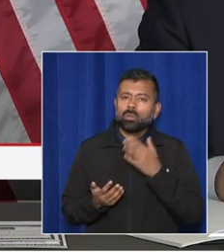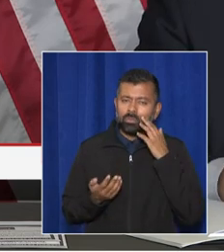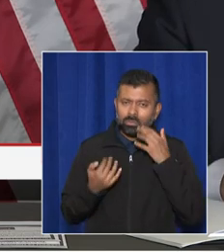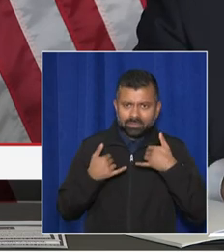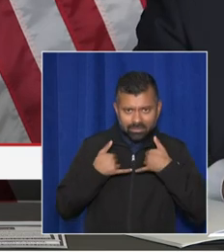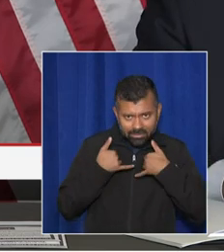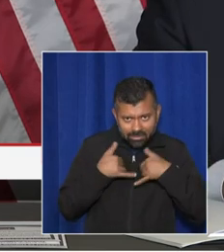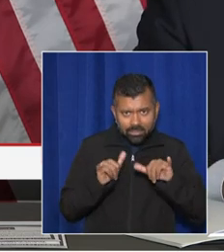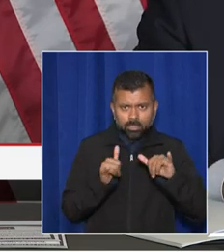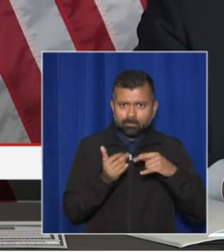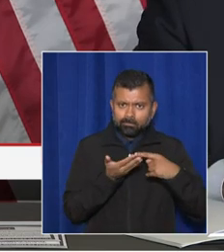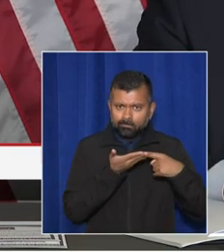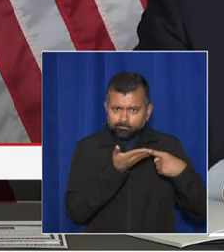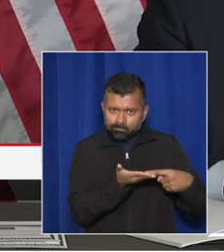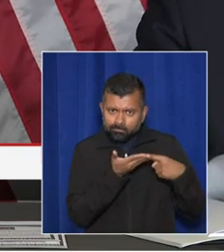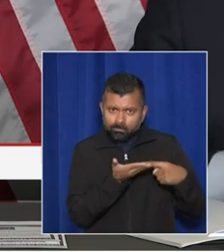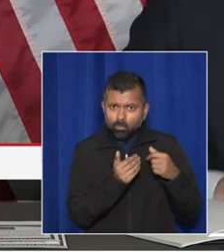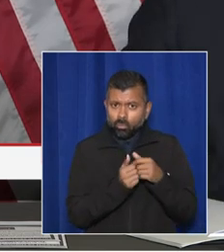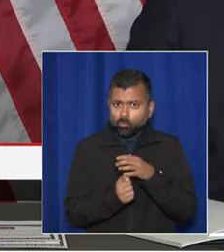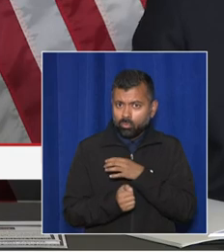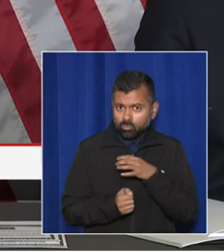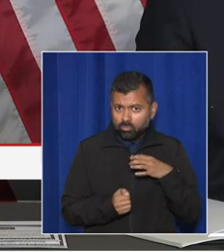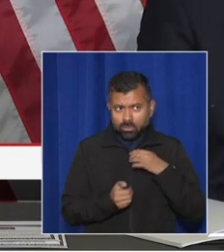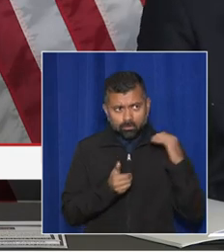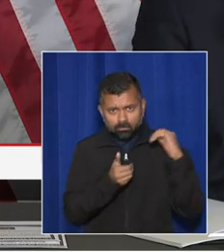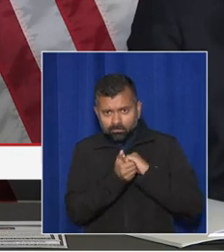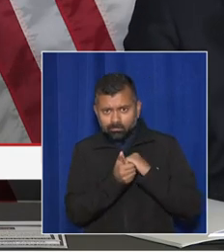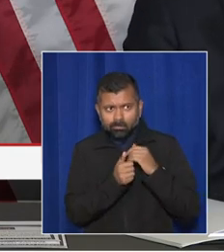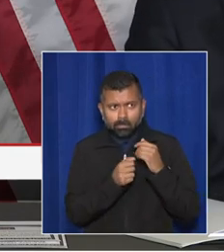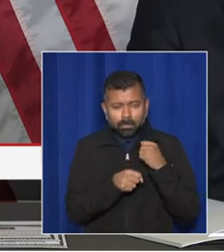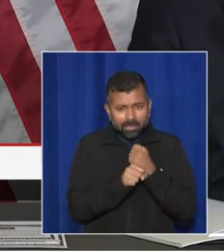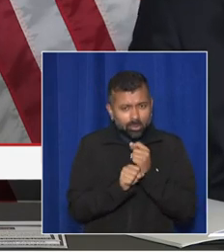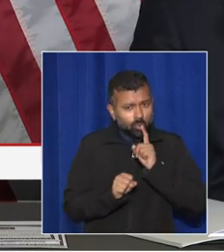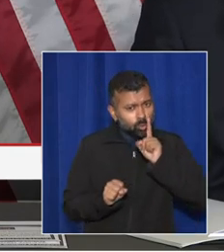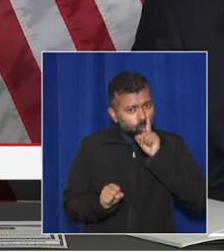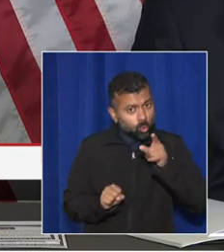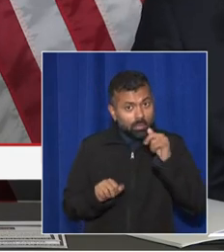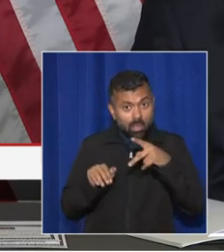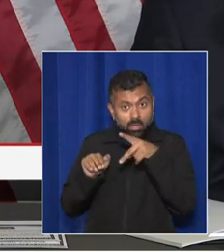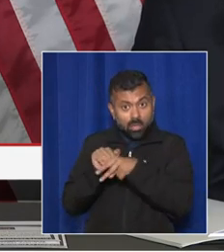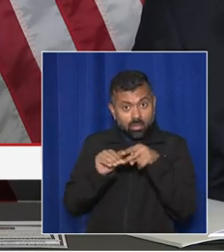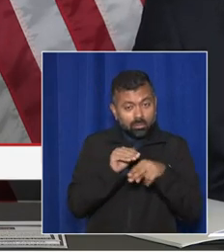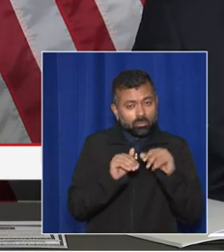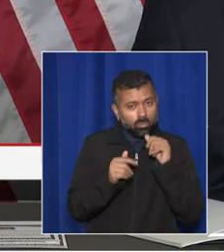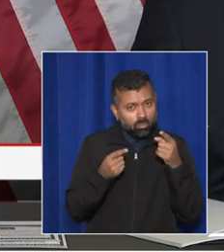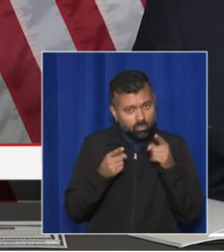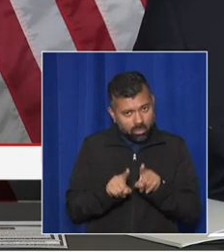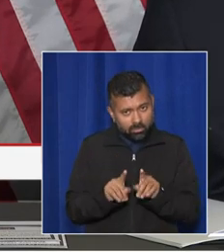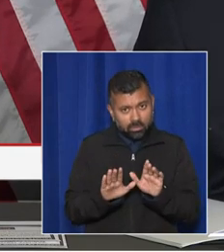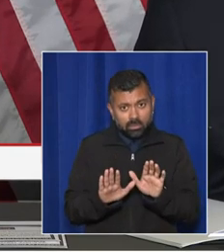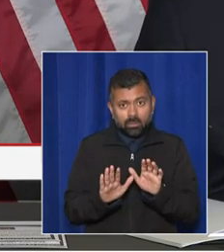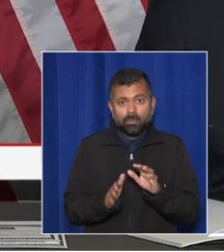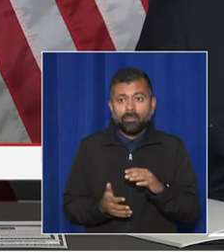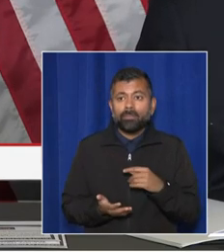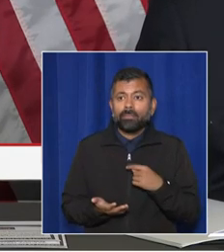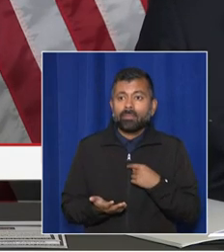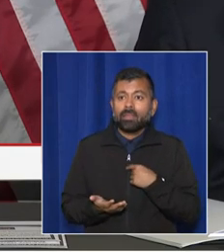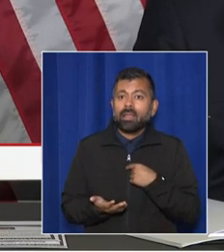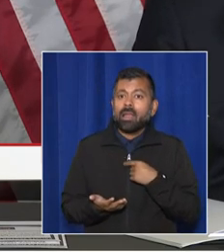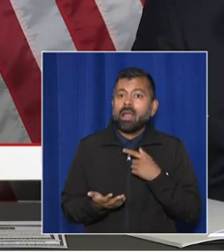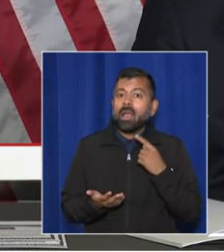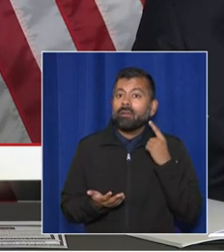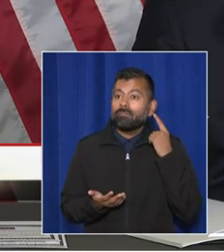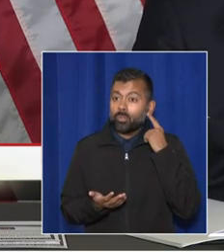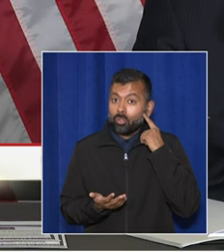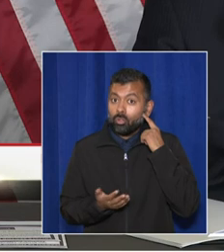that doesn't happen. Now, we've heard that they've said they don't want to touch Medicaid, and we want to hold them